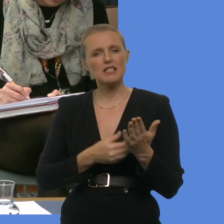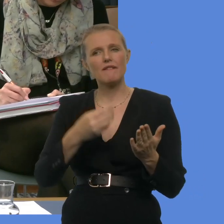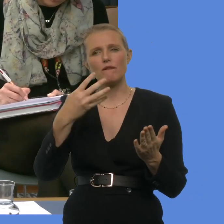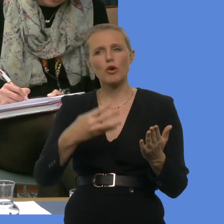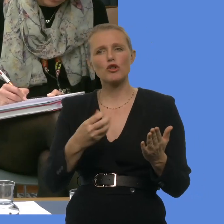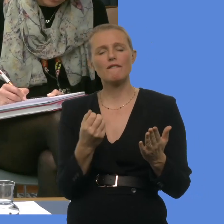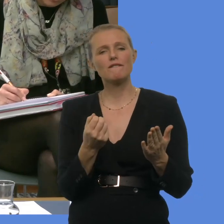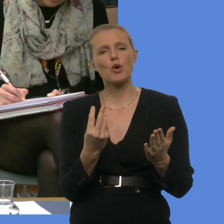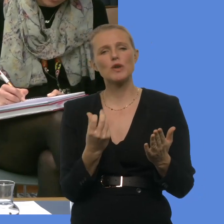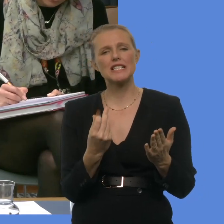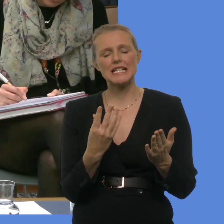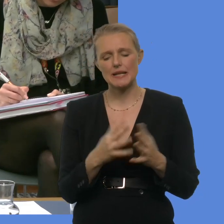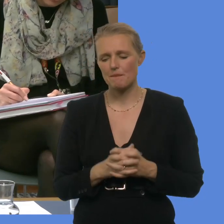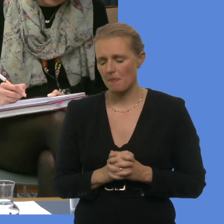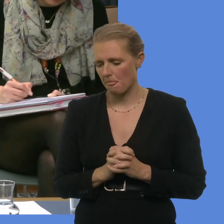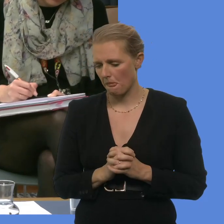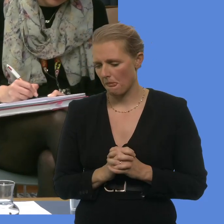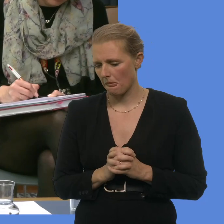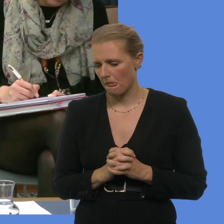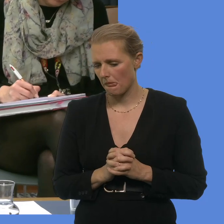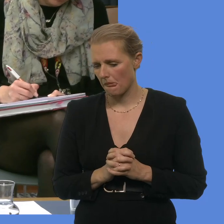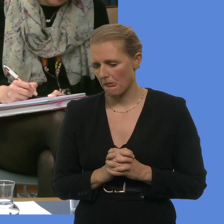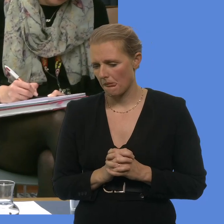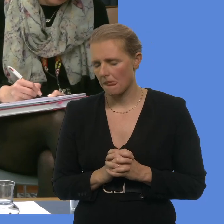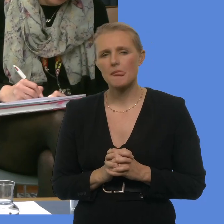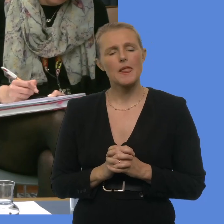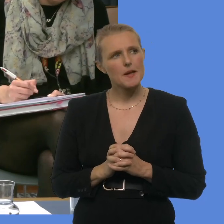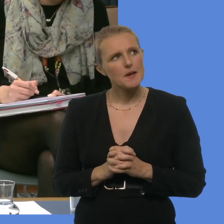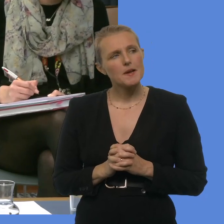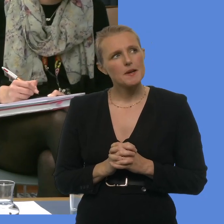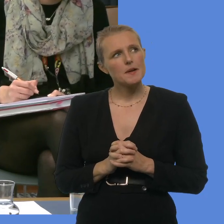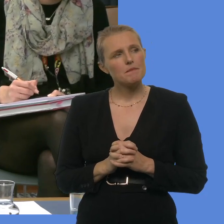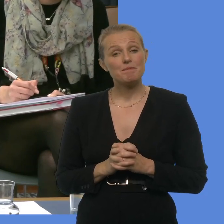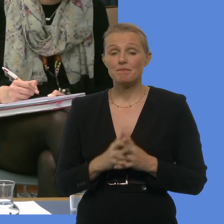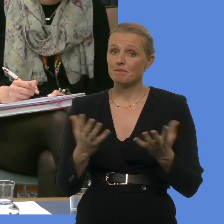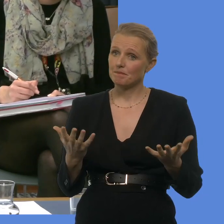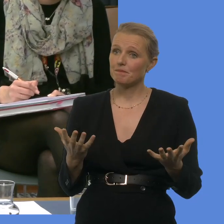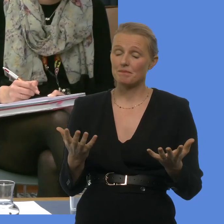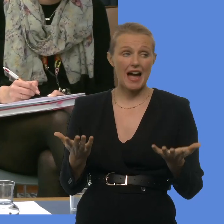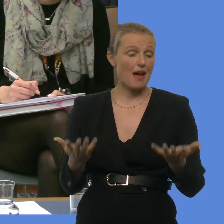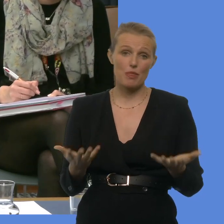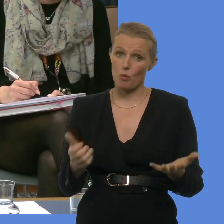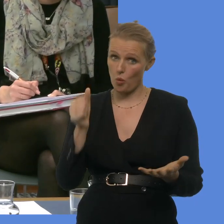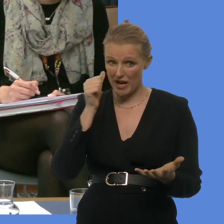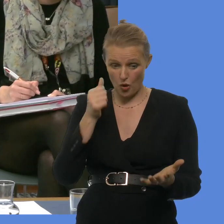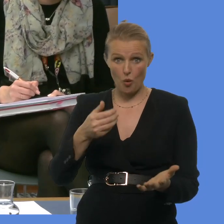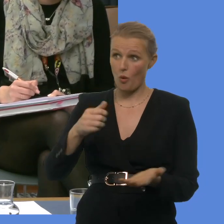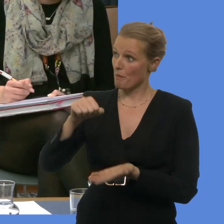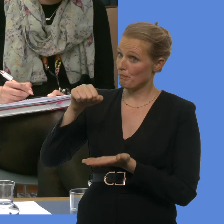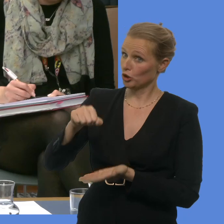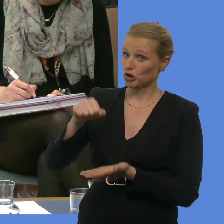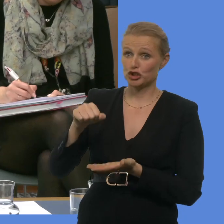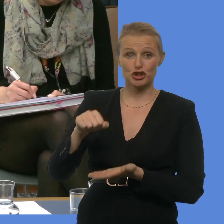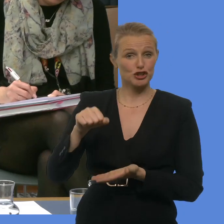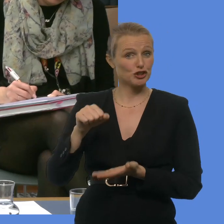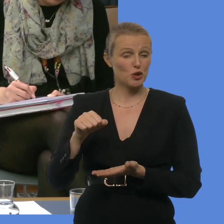packs. Just to note the public finance context that this bill is being brought forward in.